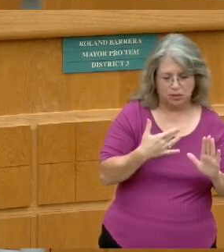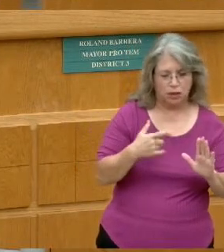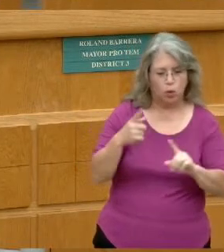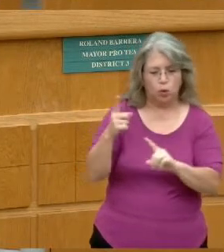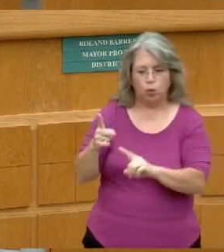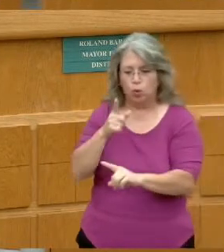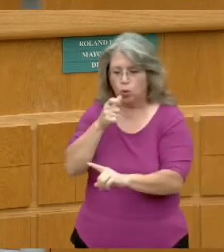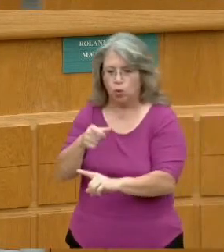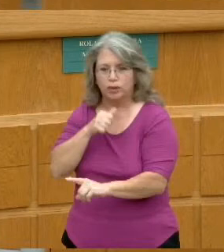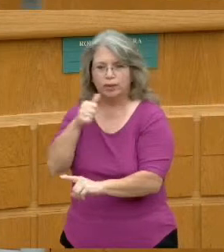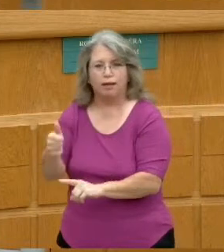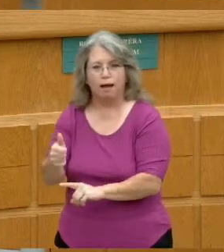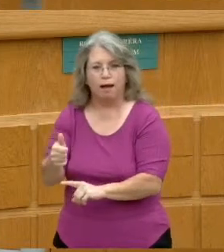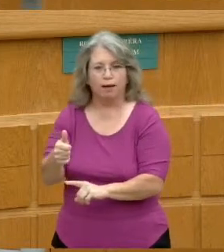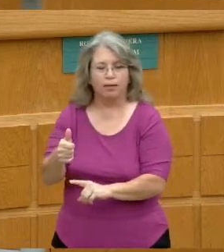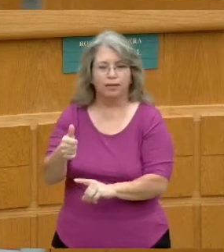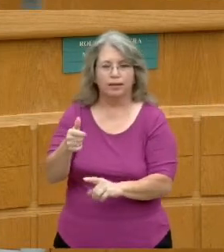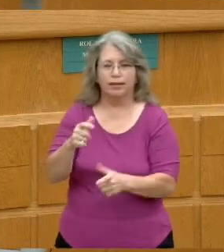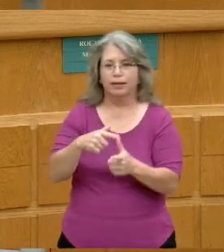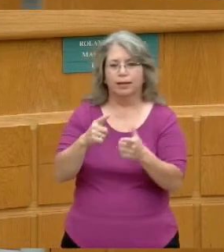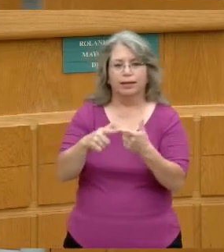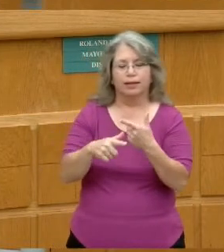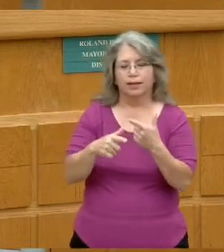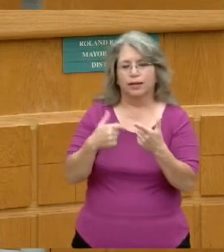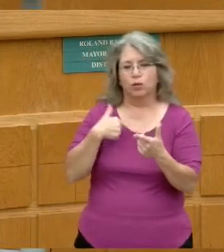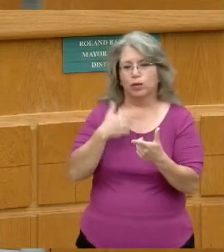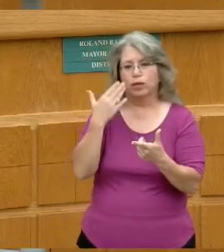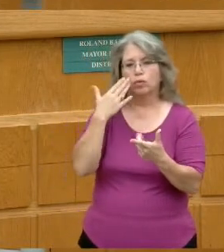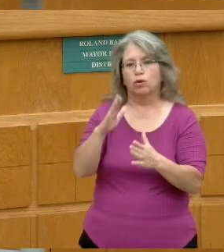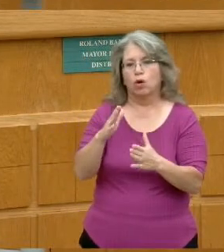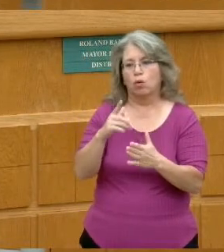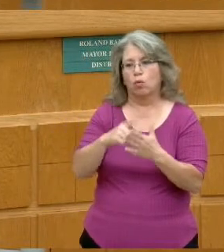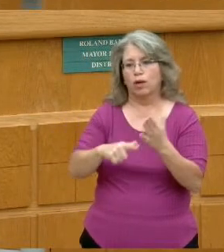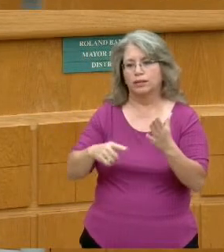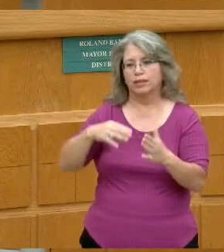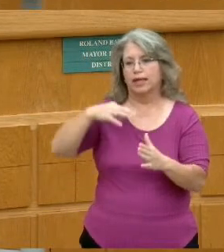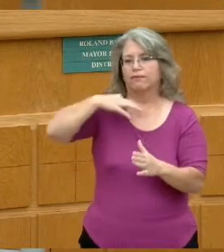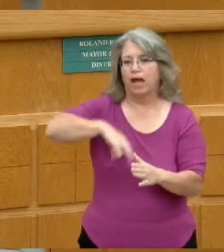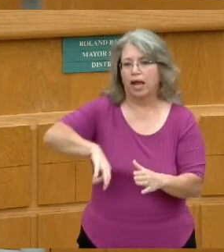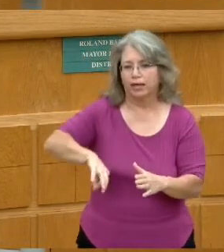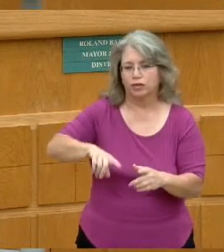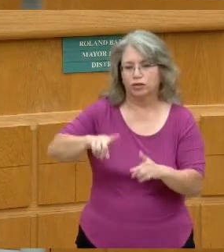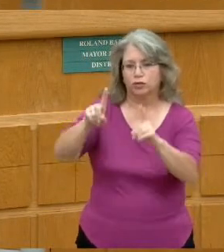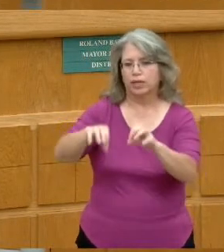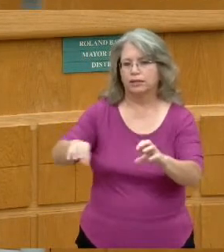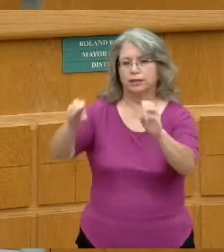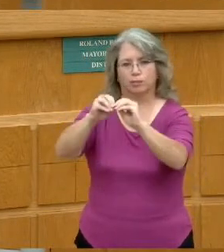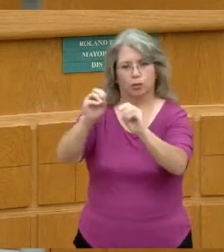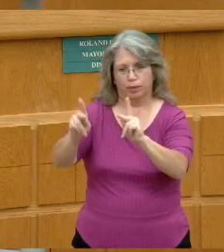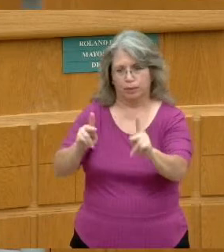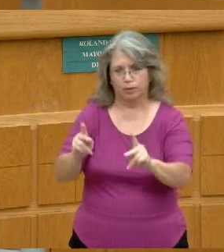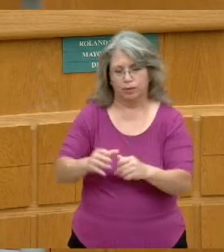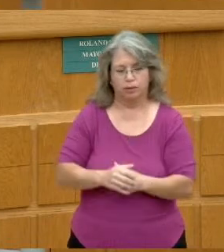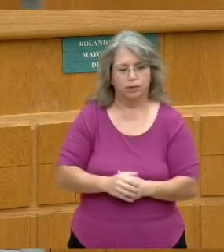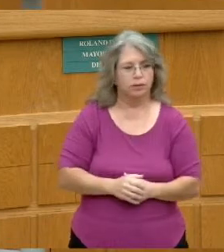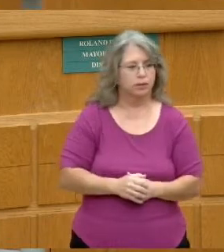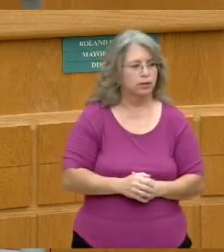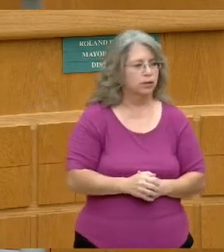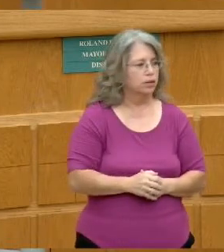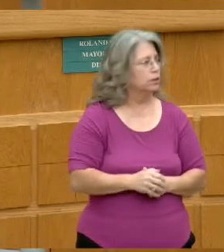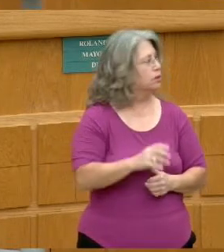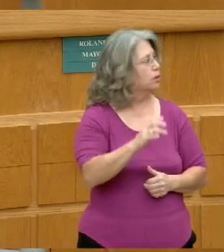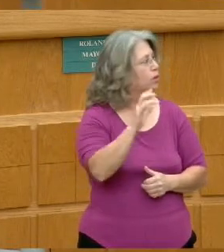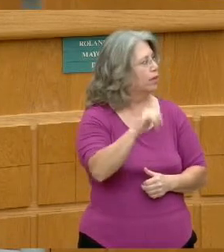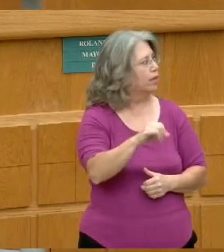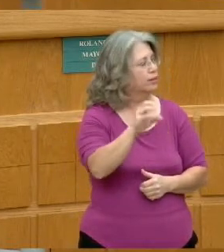from testing more people out there in Nueces County in the Coastal Bend area. So with that preface, this is the percent of